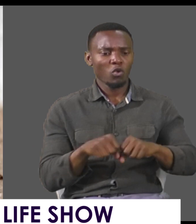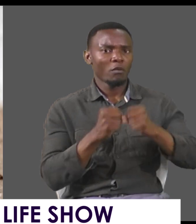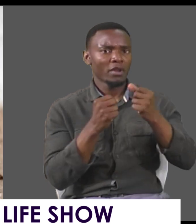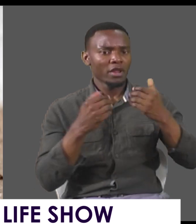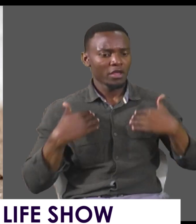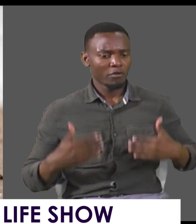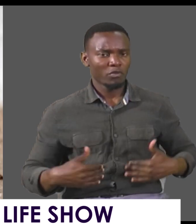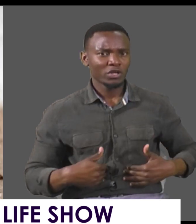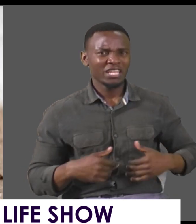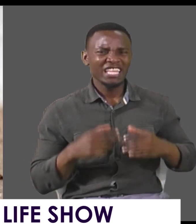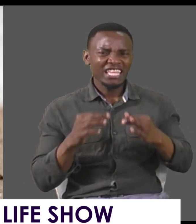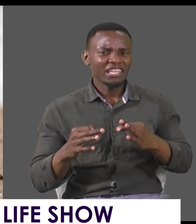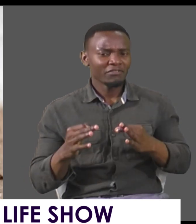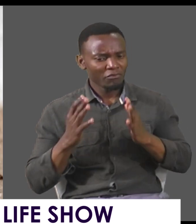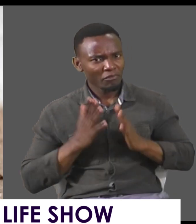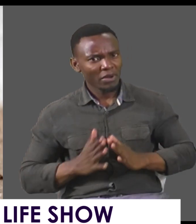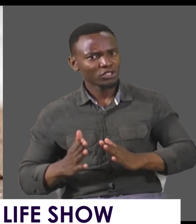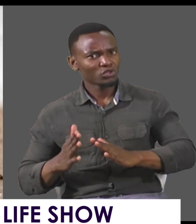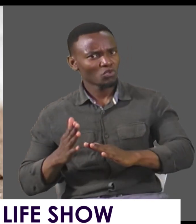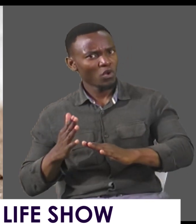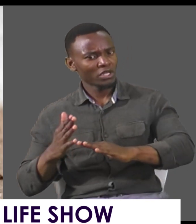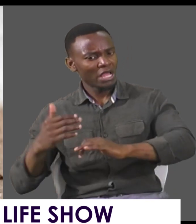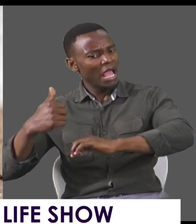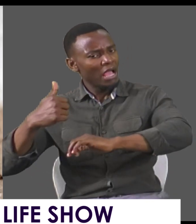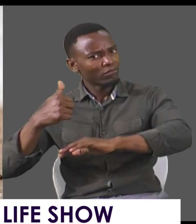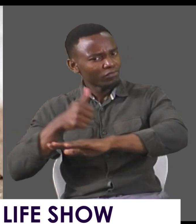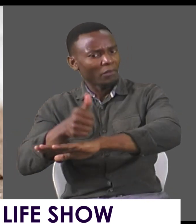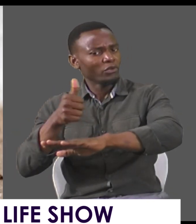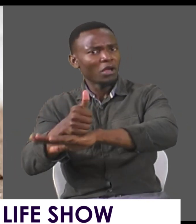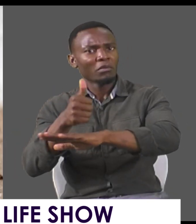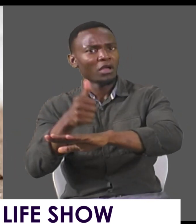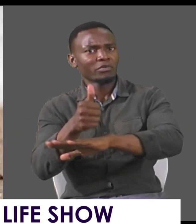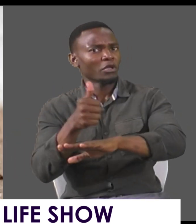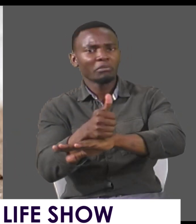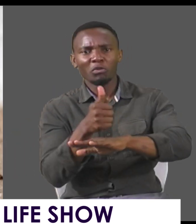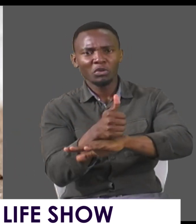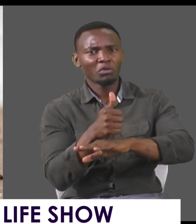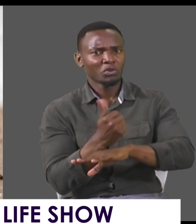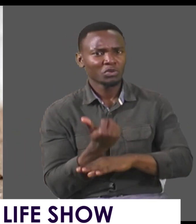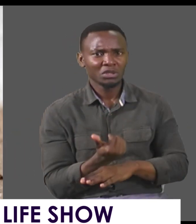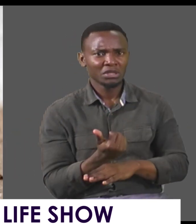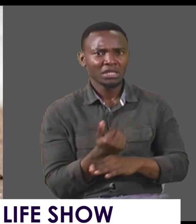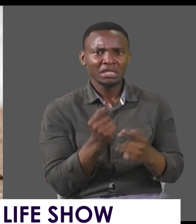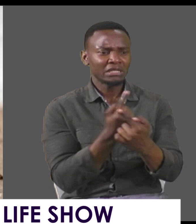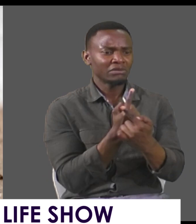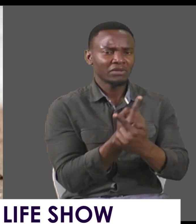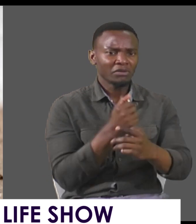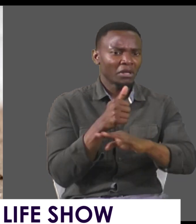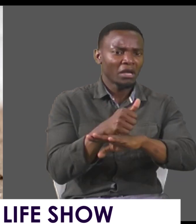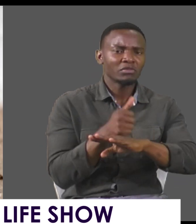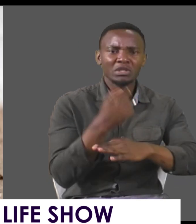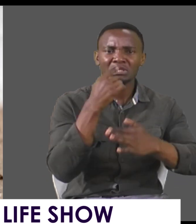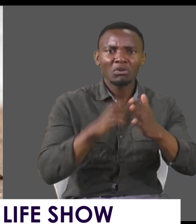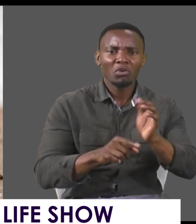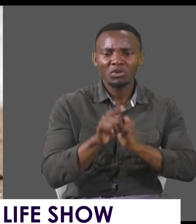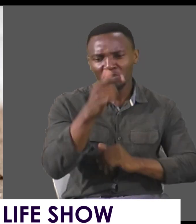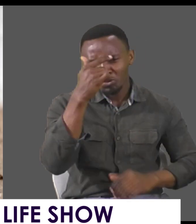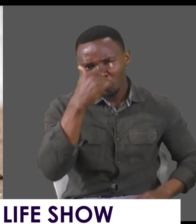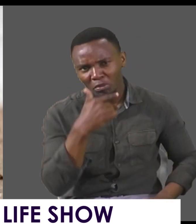very difficult words. Oh, she's just a woman. He's just a blind